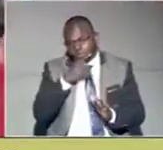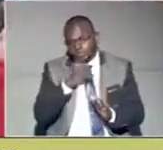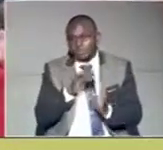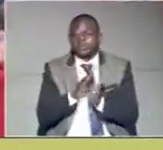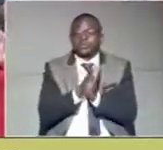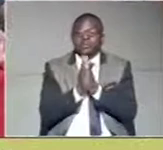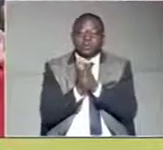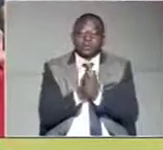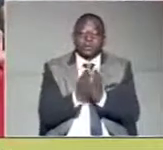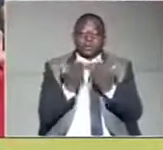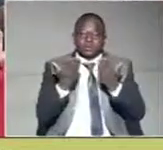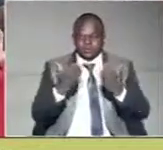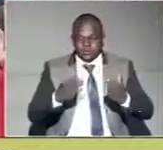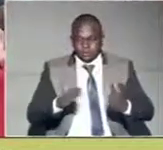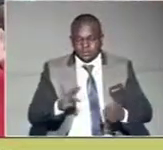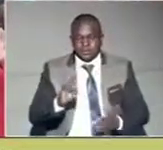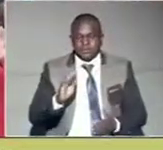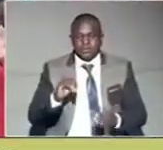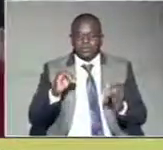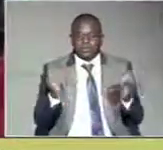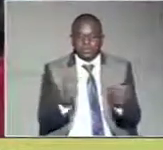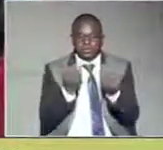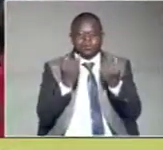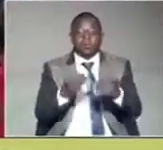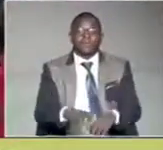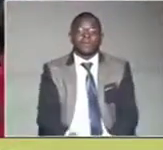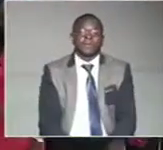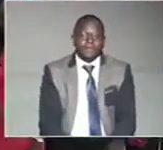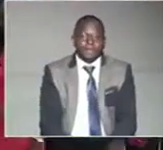Kimono and Katonyanzi, UBC TV News.